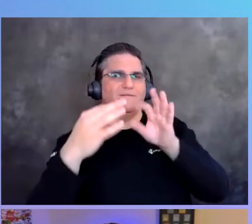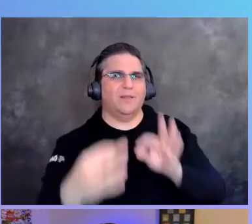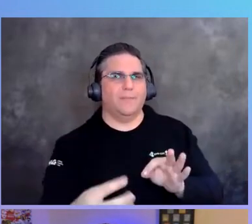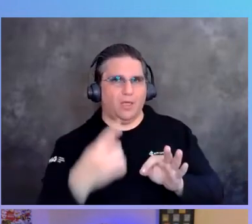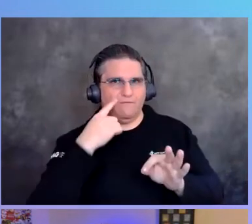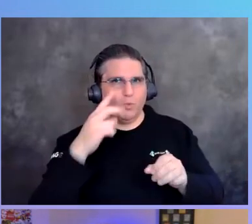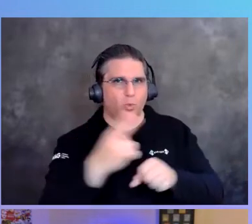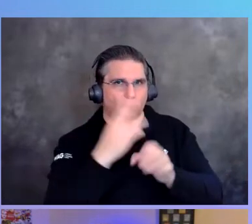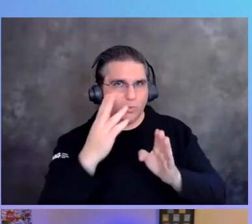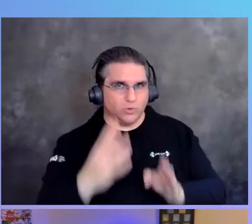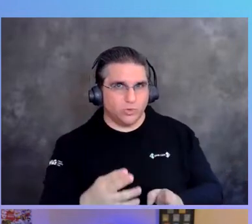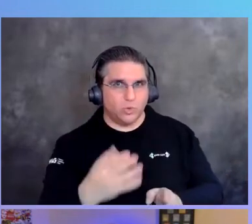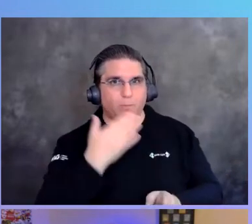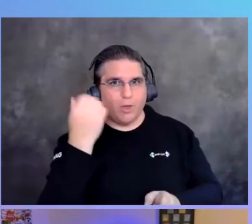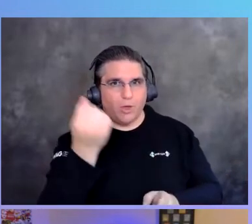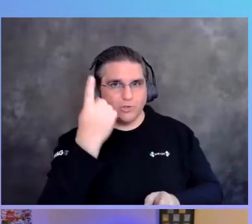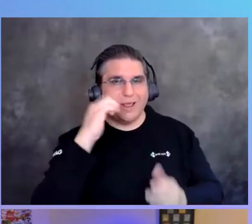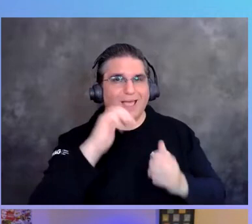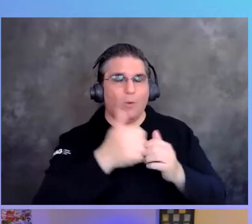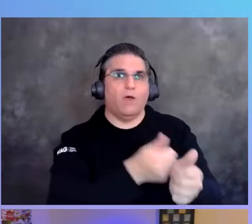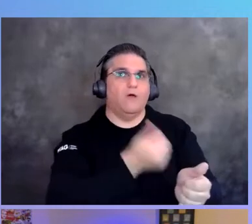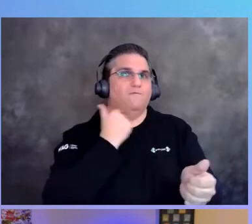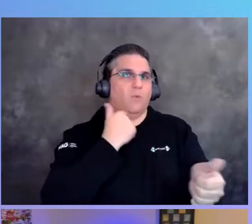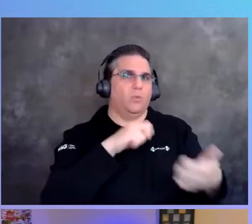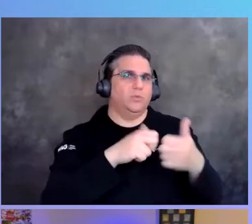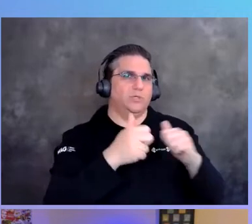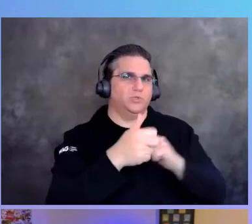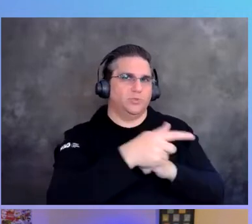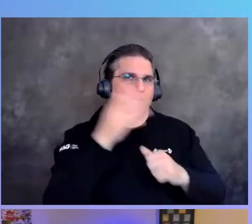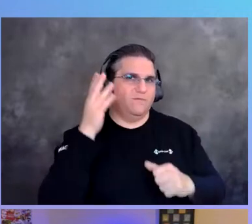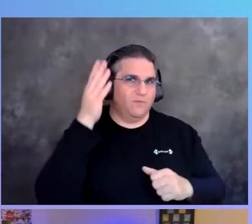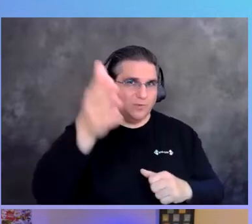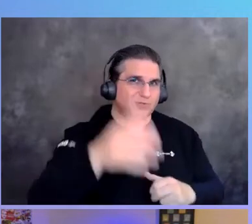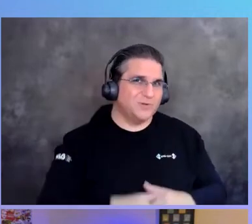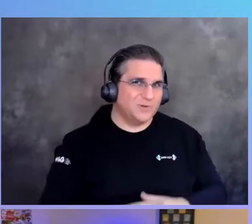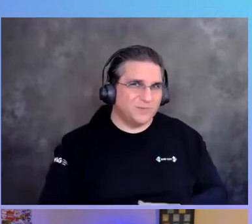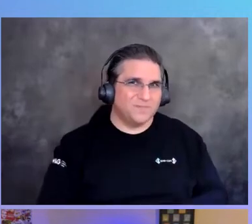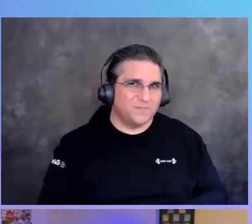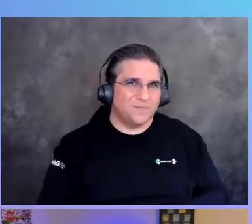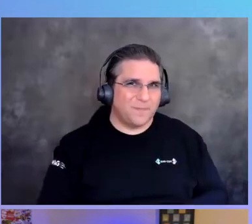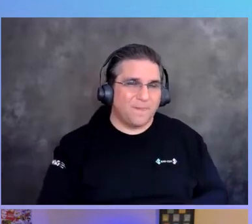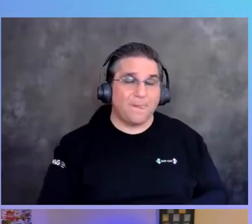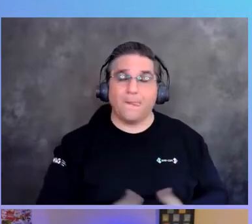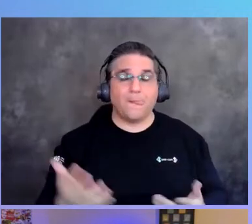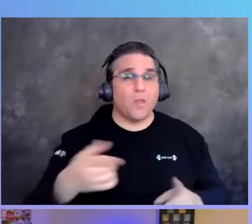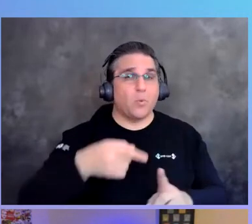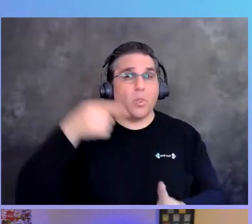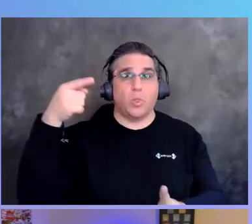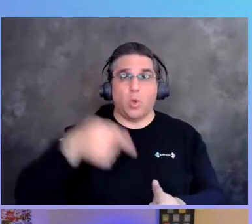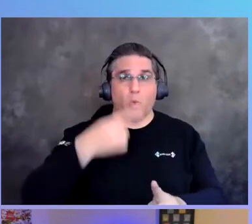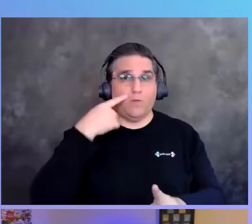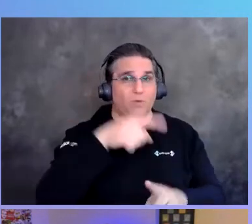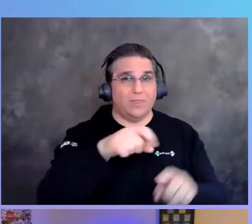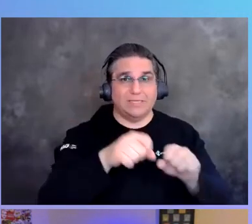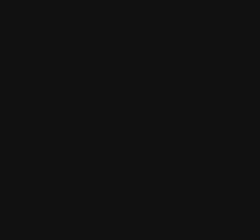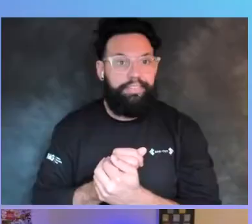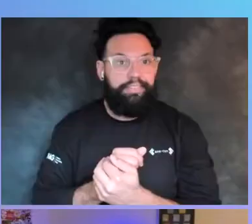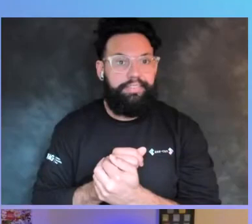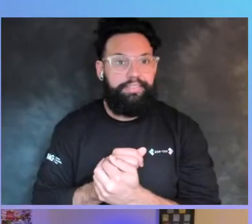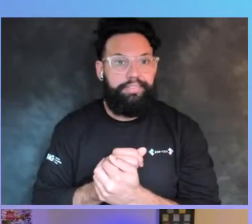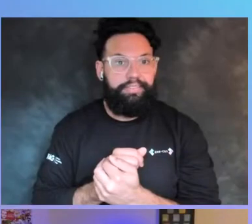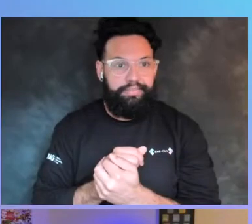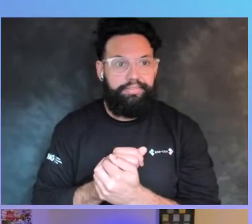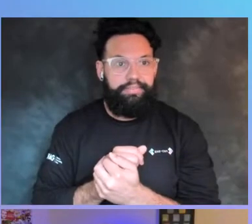that they'll have a better understanding of how to avoid the issues in the very first place. The goal of this system is to lessen that